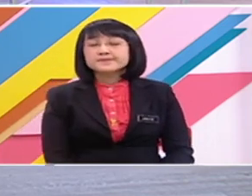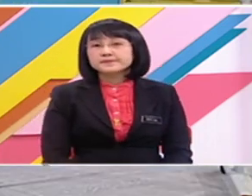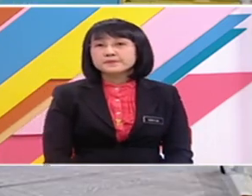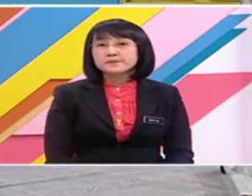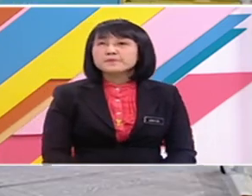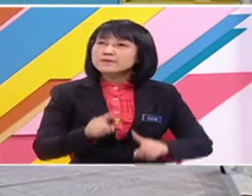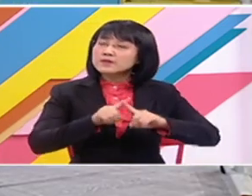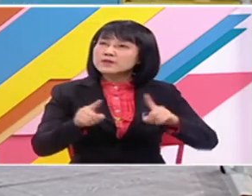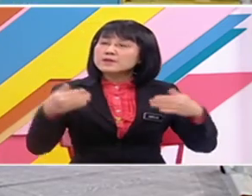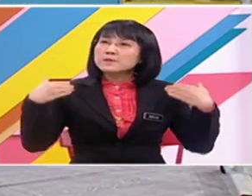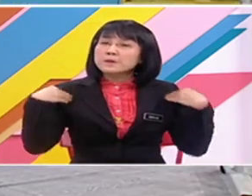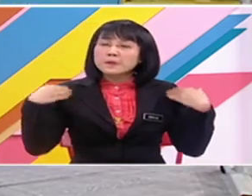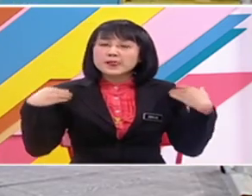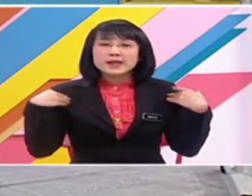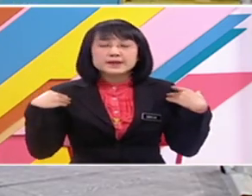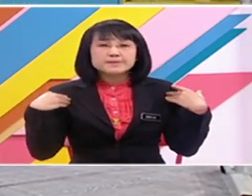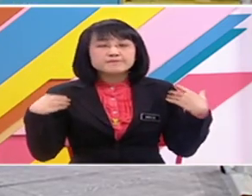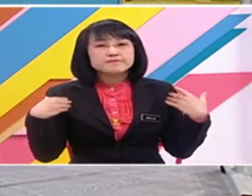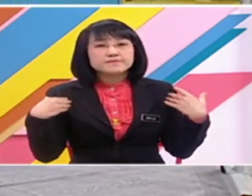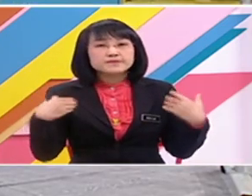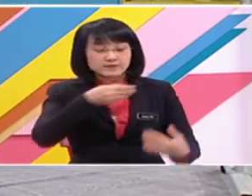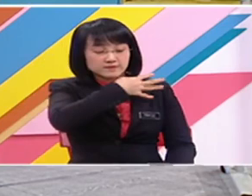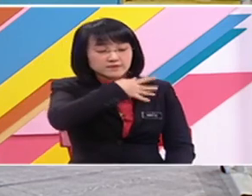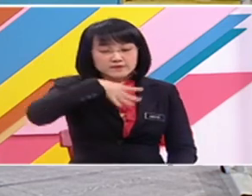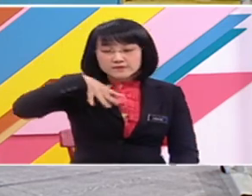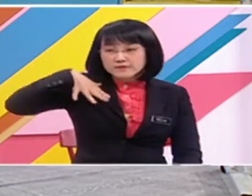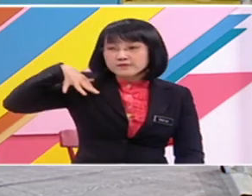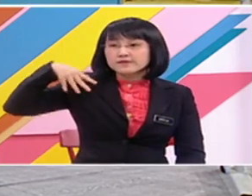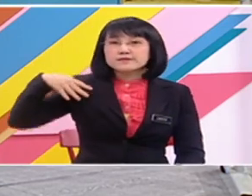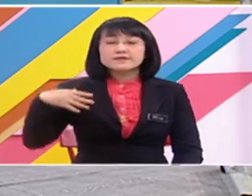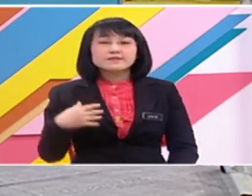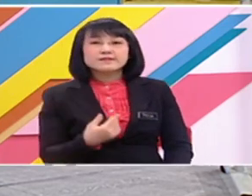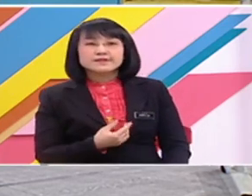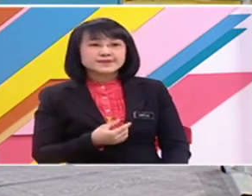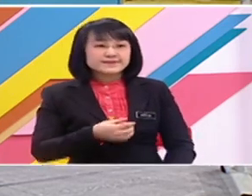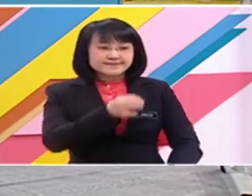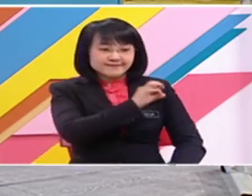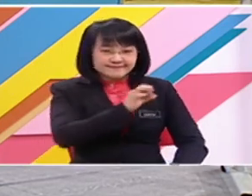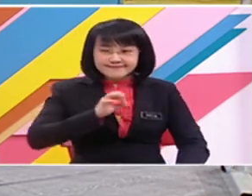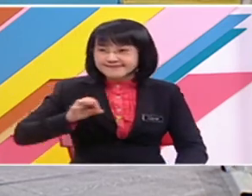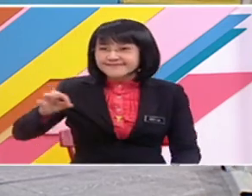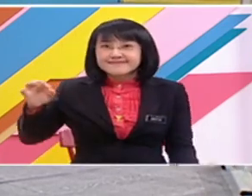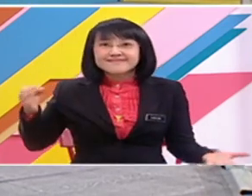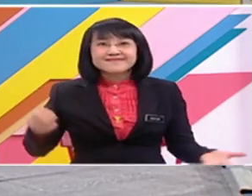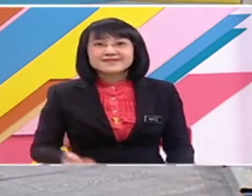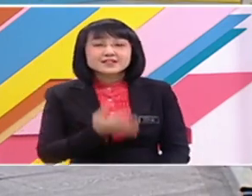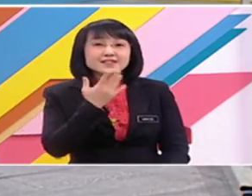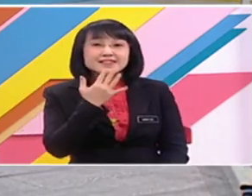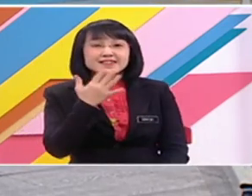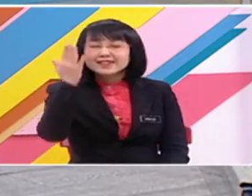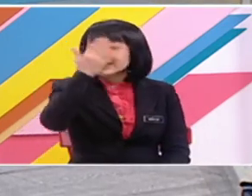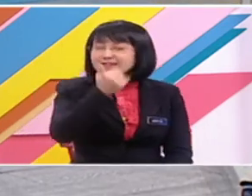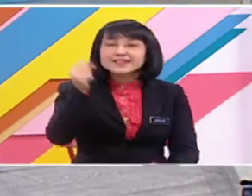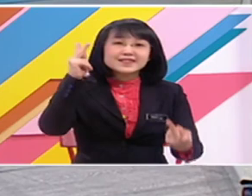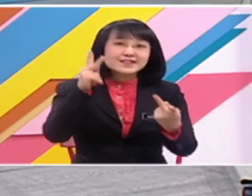it have a ornament like ruffle, lace, beading, and the color is so nice. Sweet with a